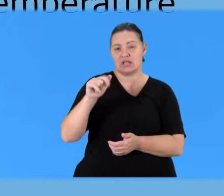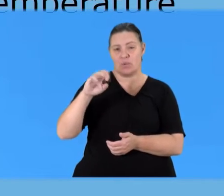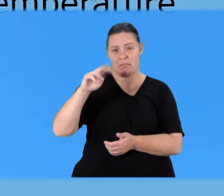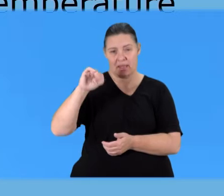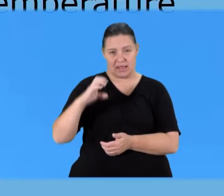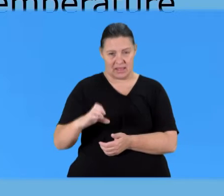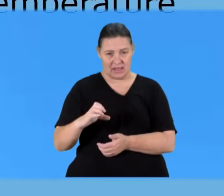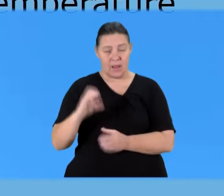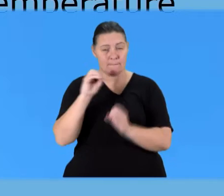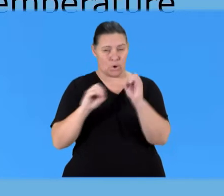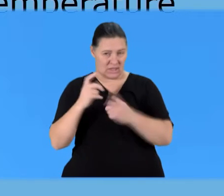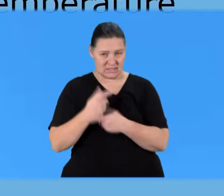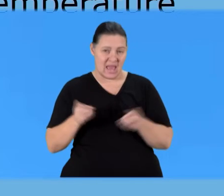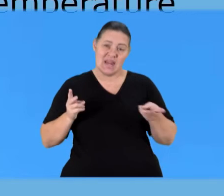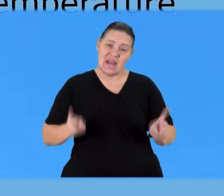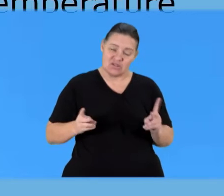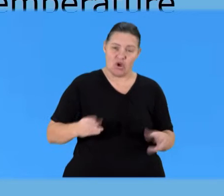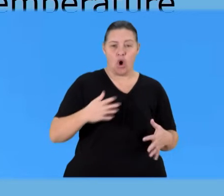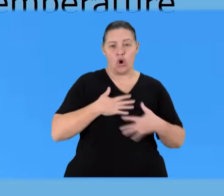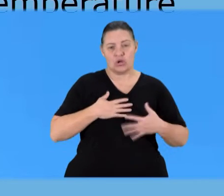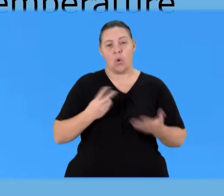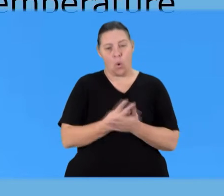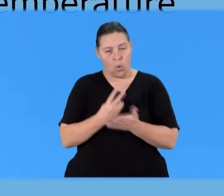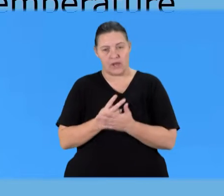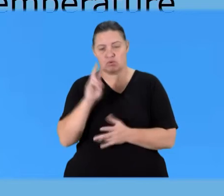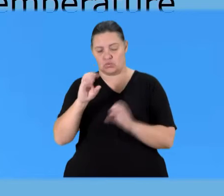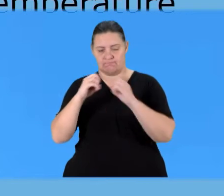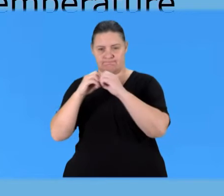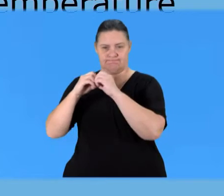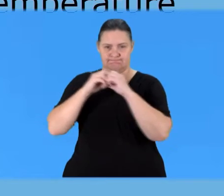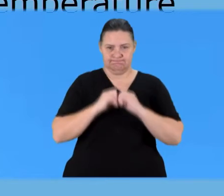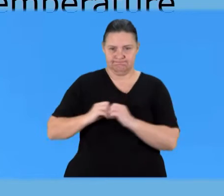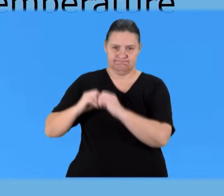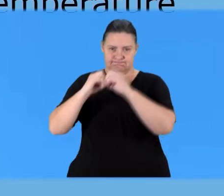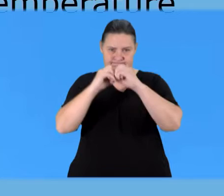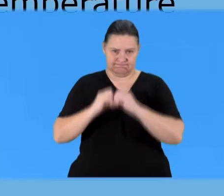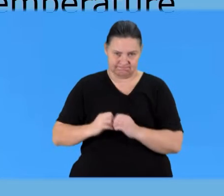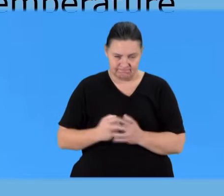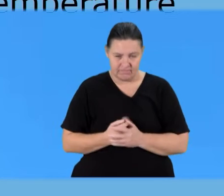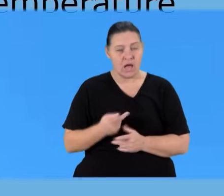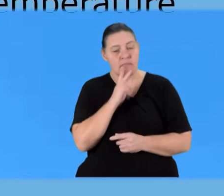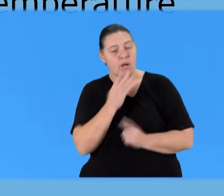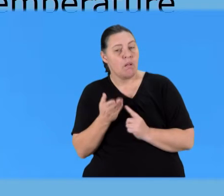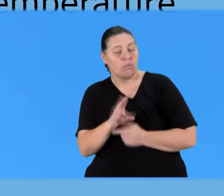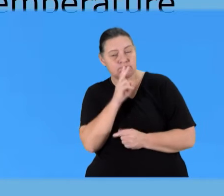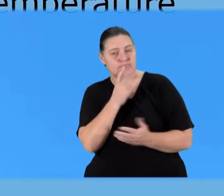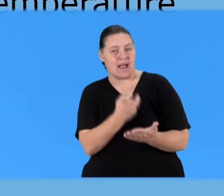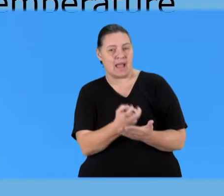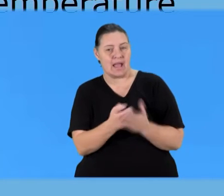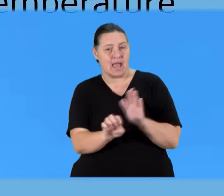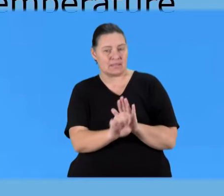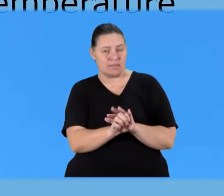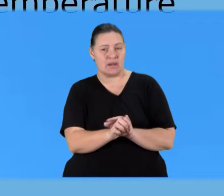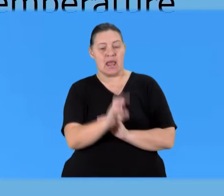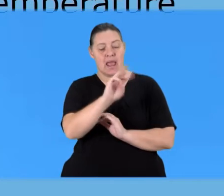on its own. So in nature, the oxygen is always a diatomic molecule. So looking at an example that we can have